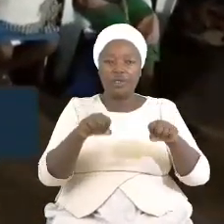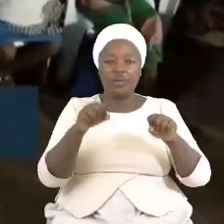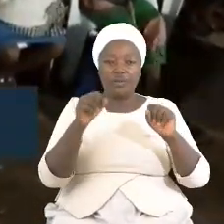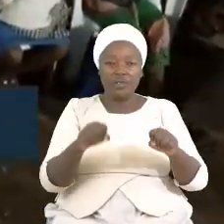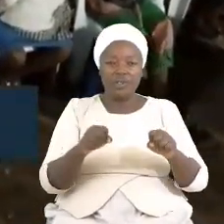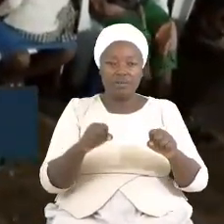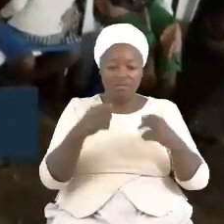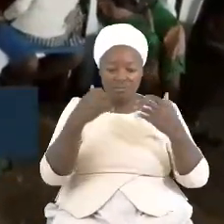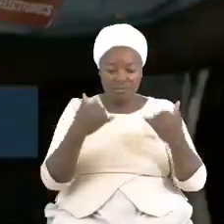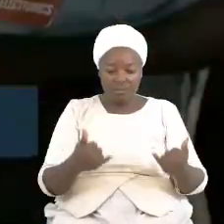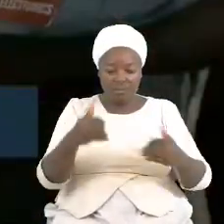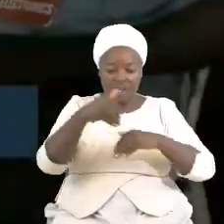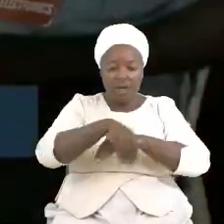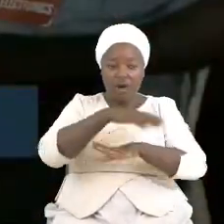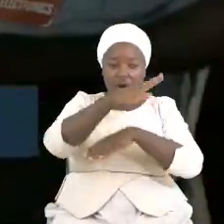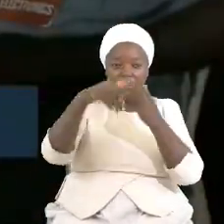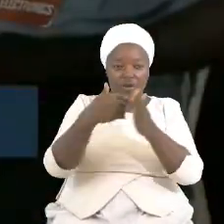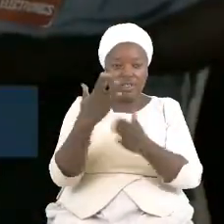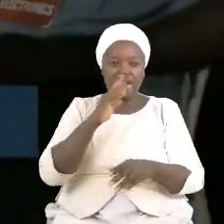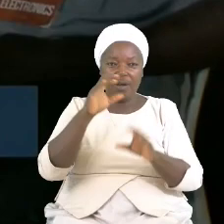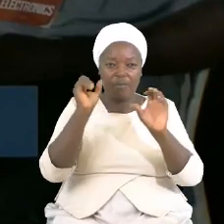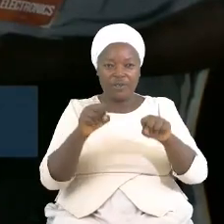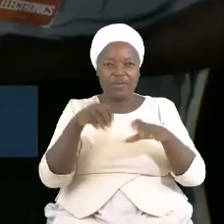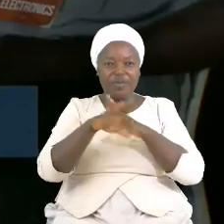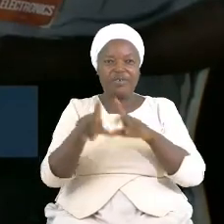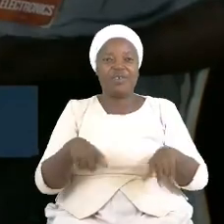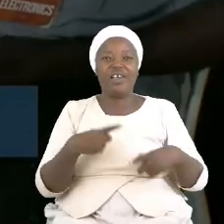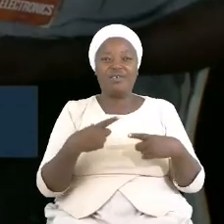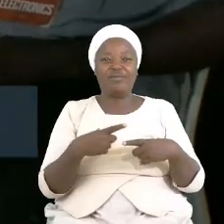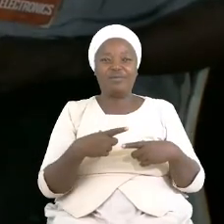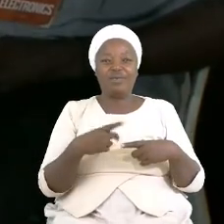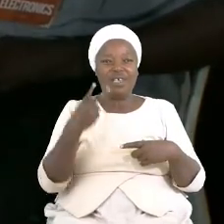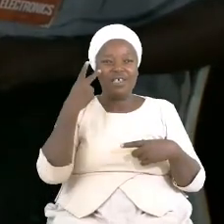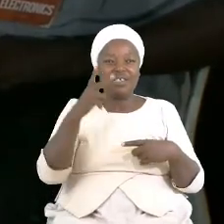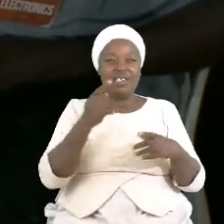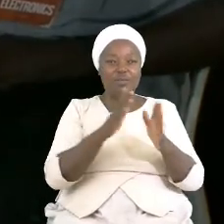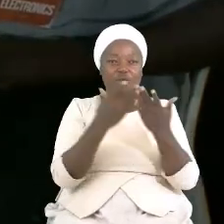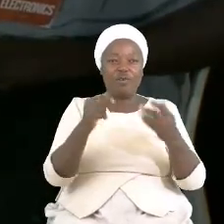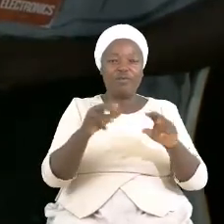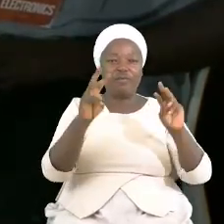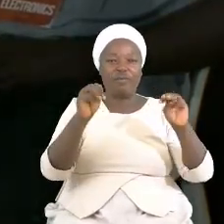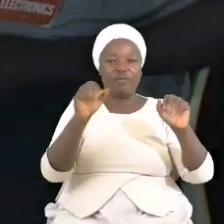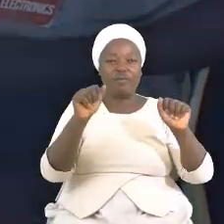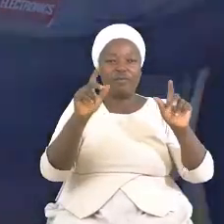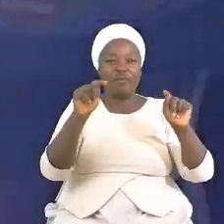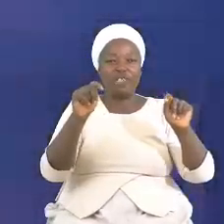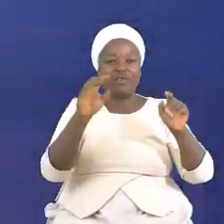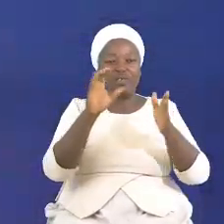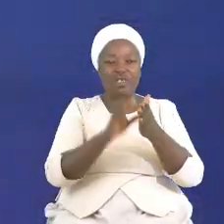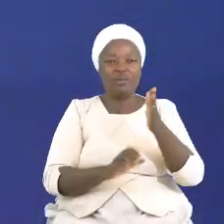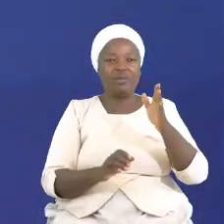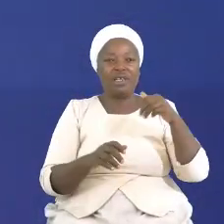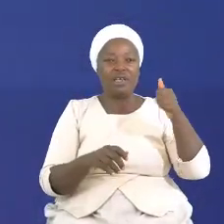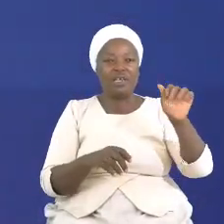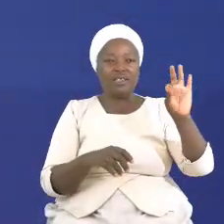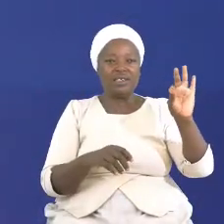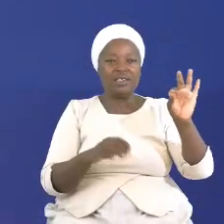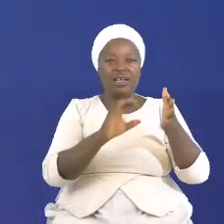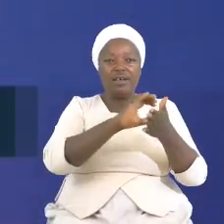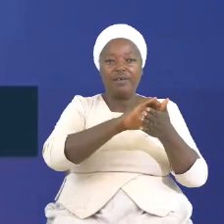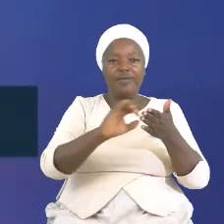possible in your life. Look at Matthew chapter 19. I'm reading from verse 26. Matthew